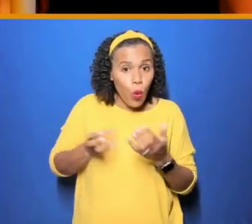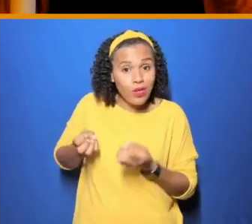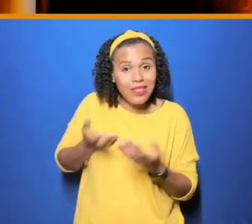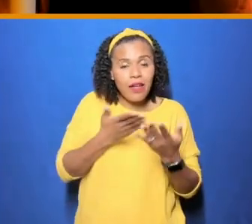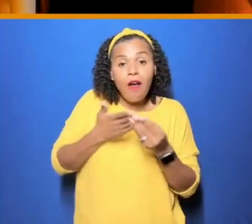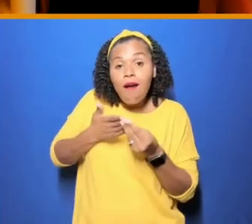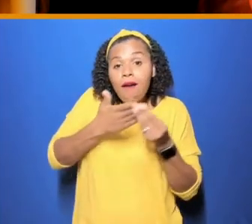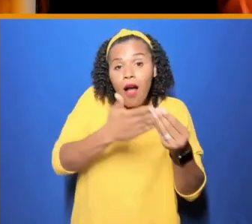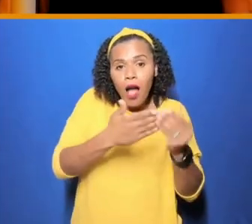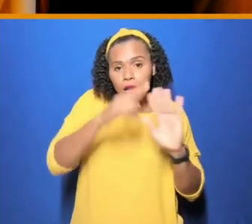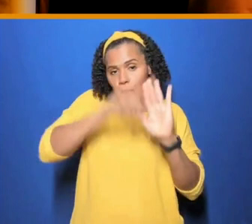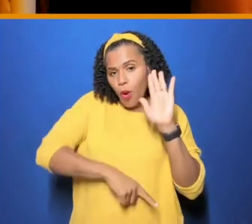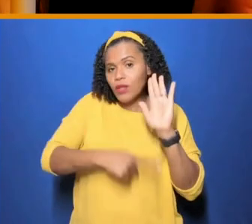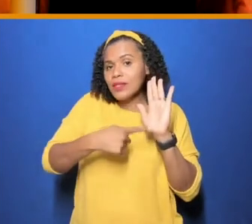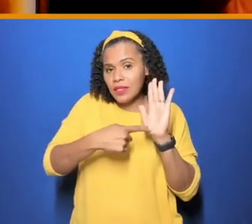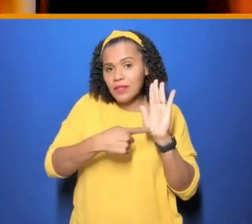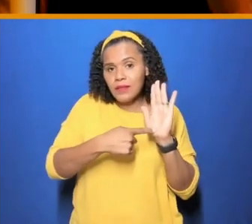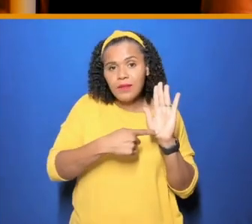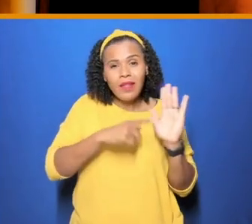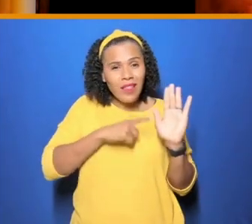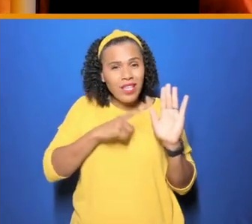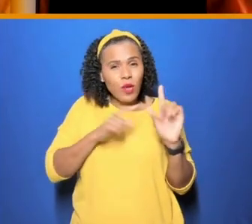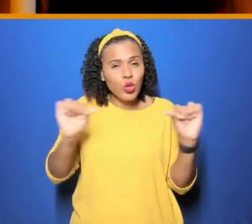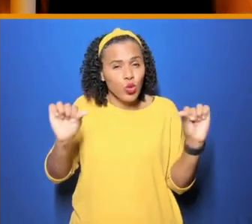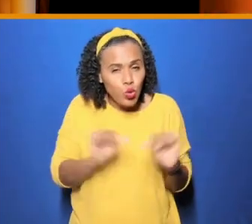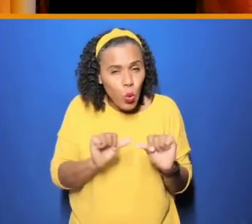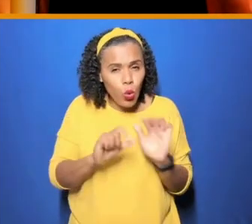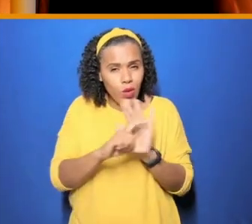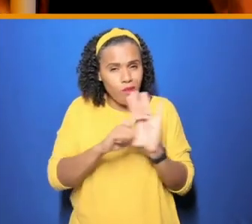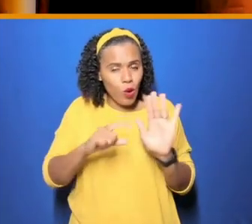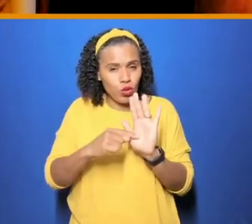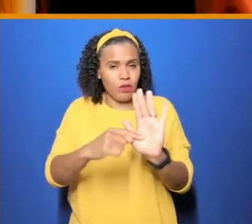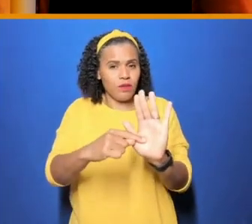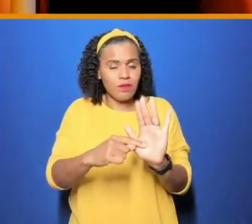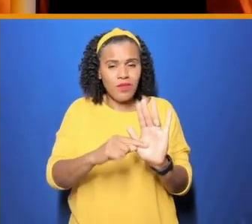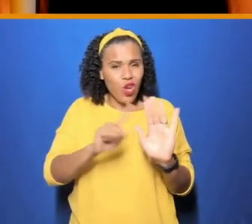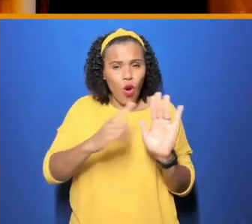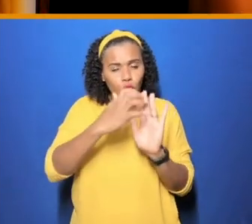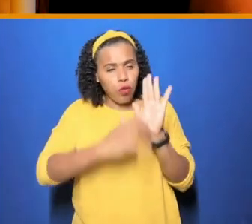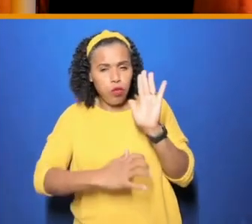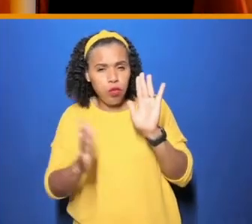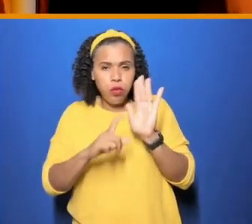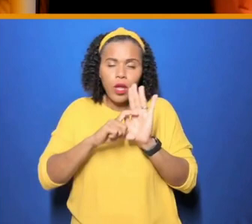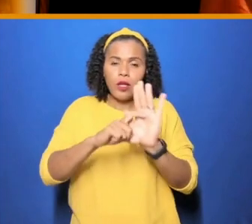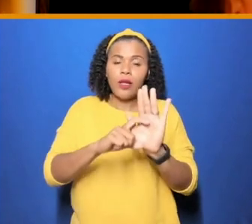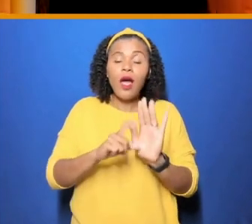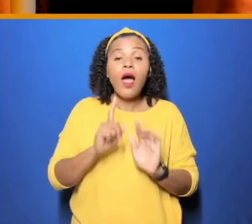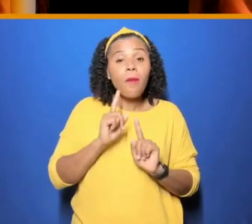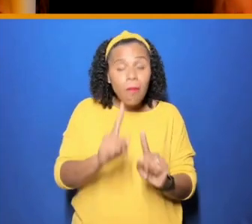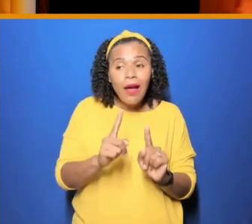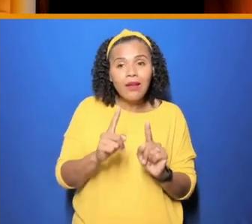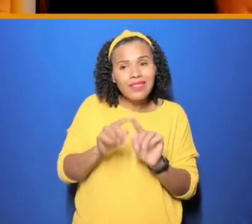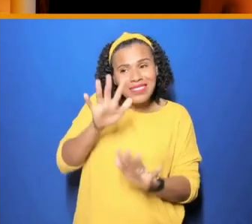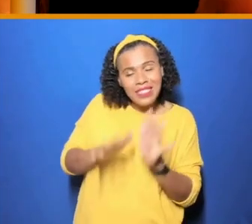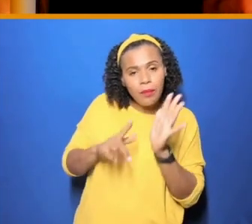policy. This is why it's quite a short motion, but it's really very much along the lines that Tim and